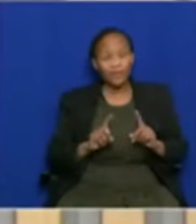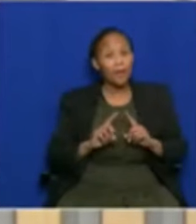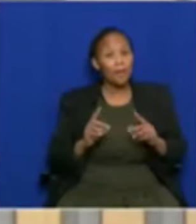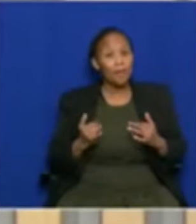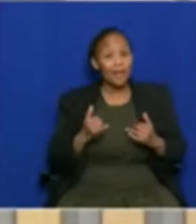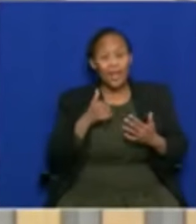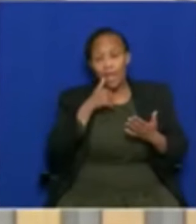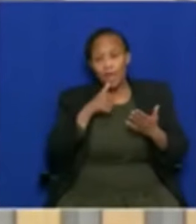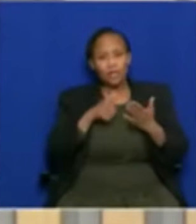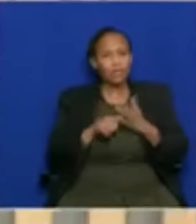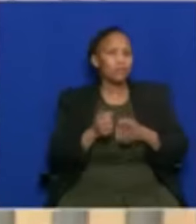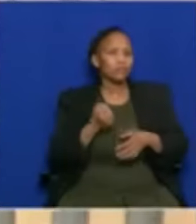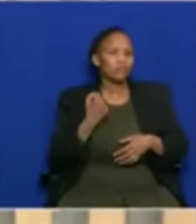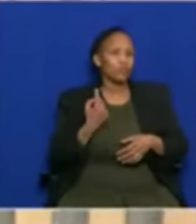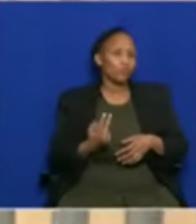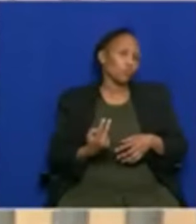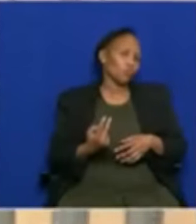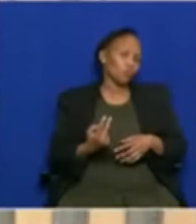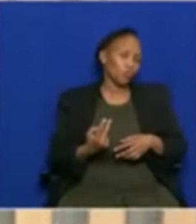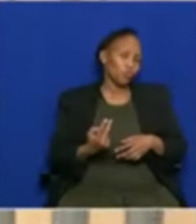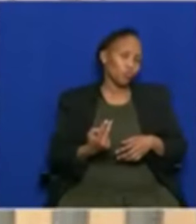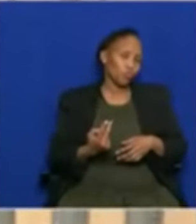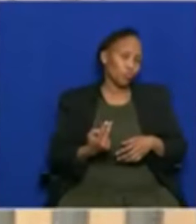at constitute